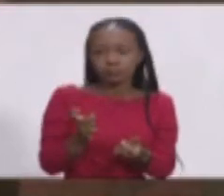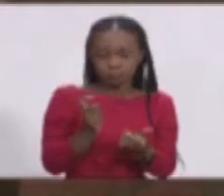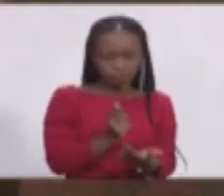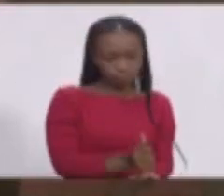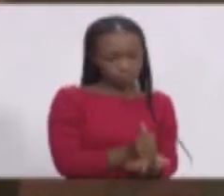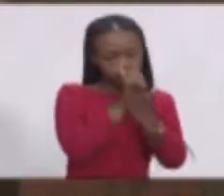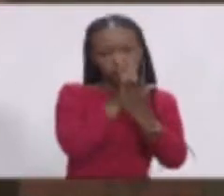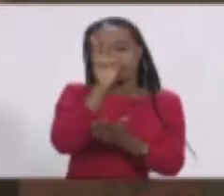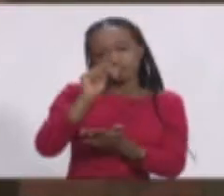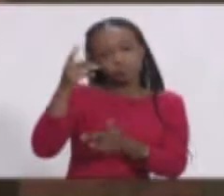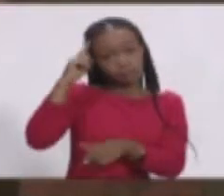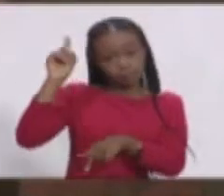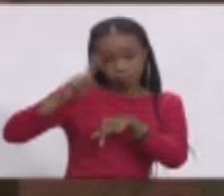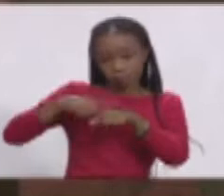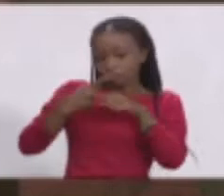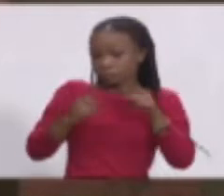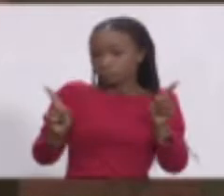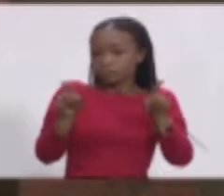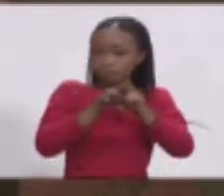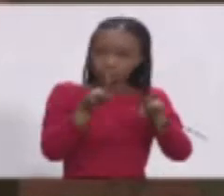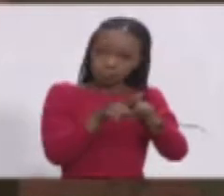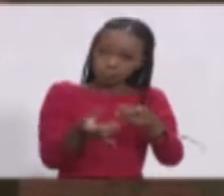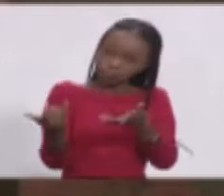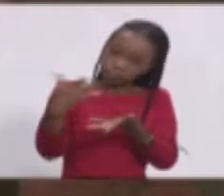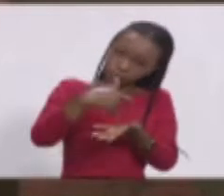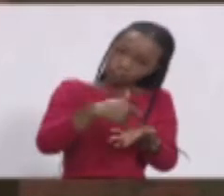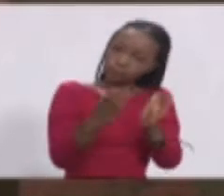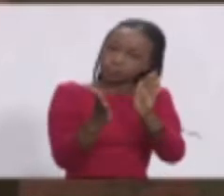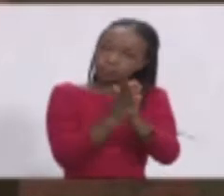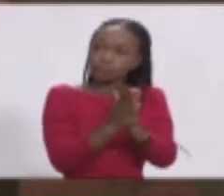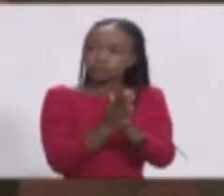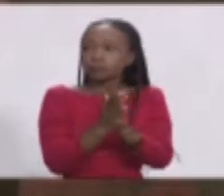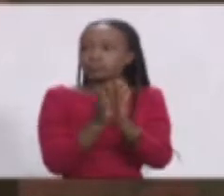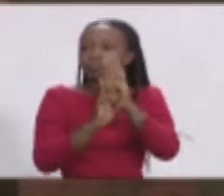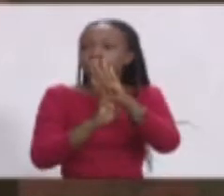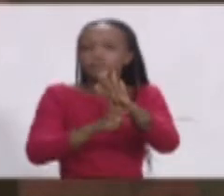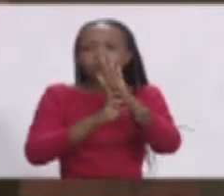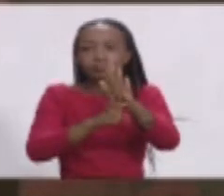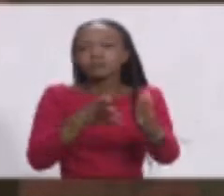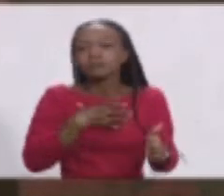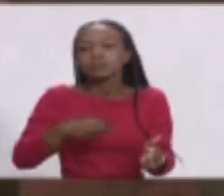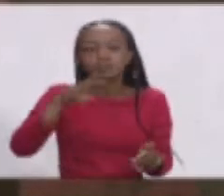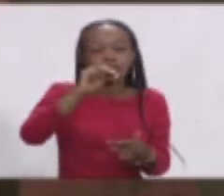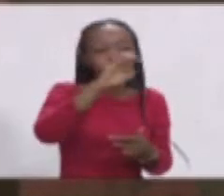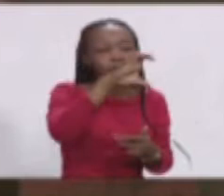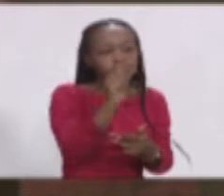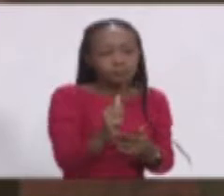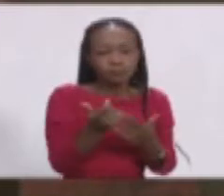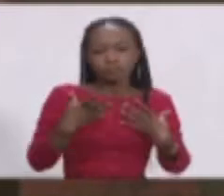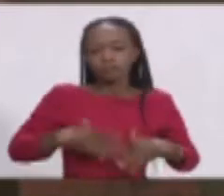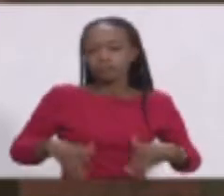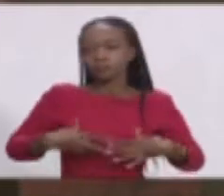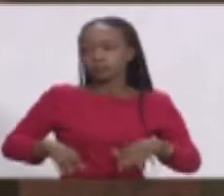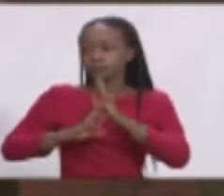them for the time being. But we should also engage the representatives, the local MCAs, the local people's